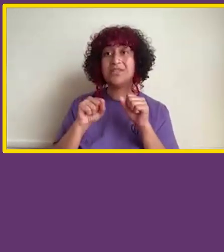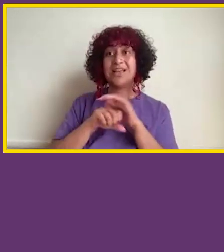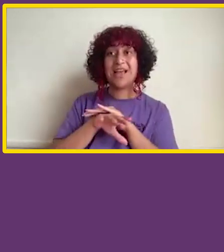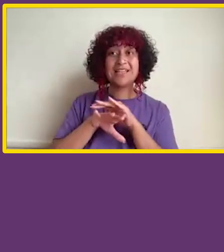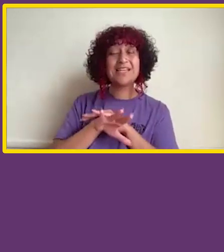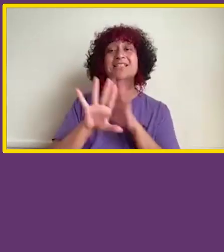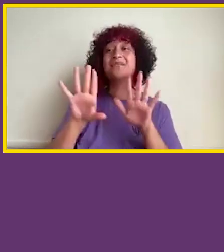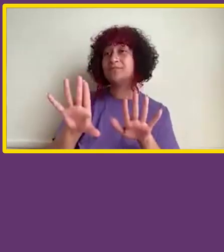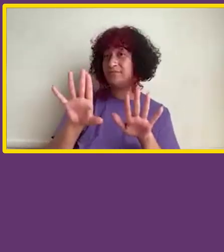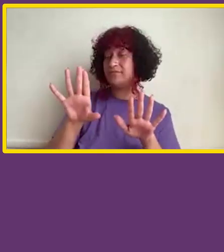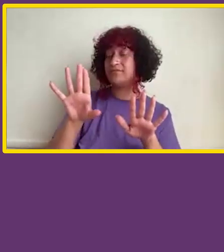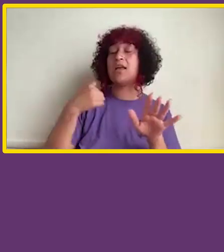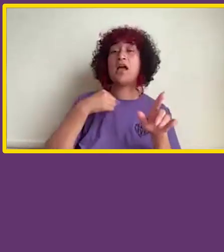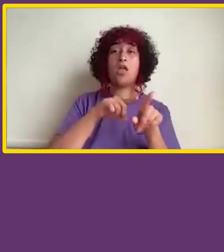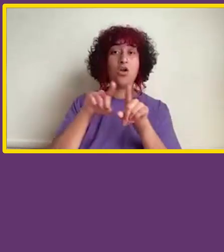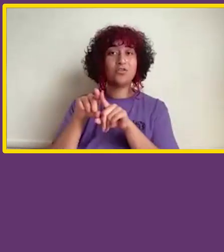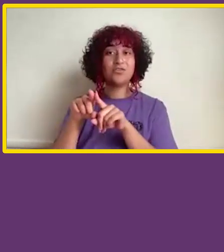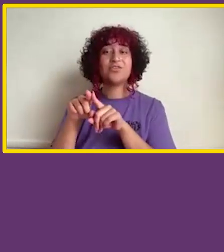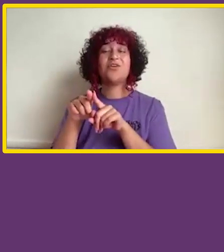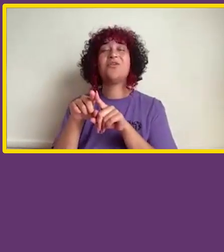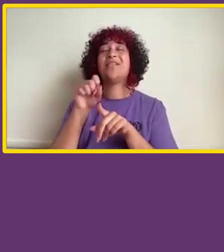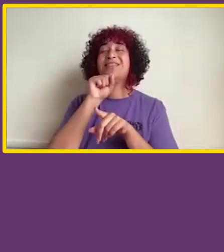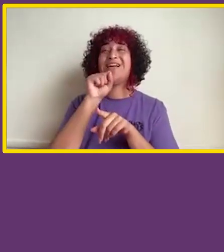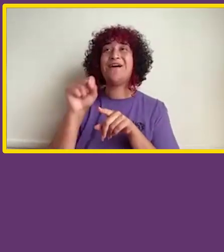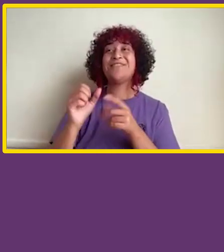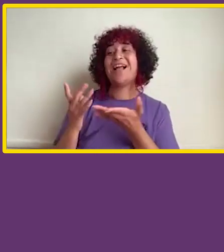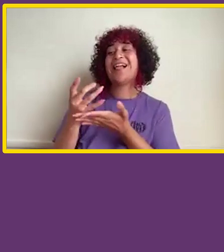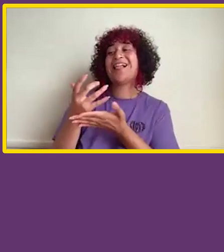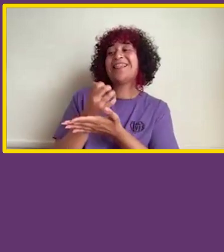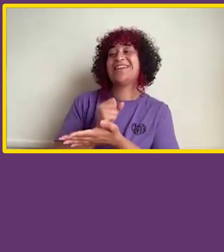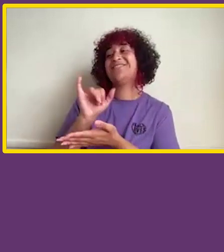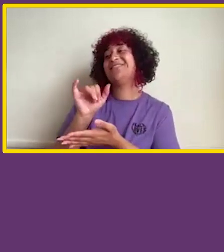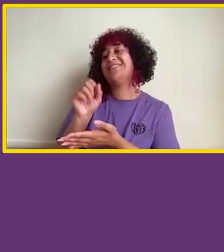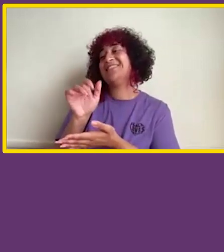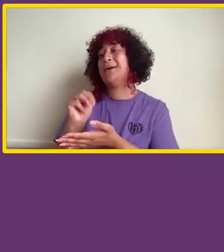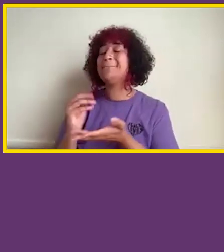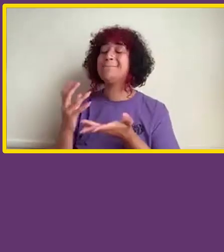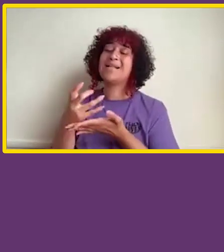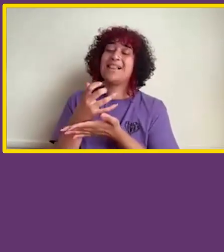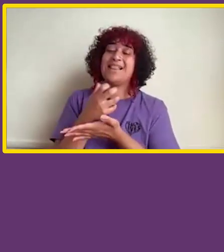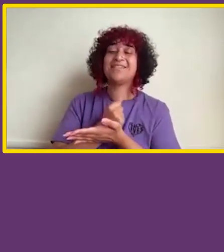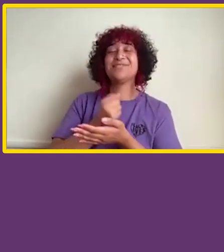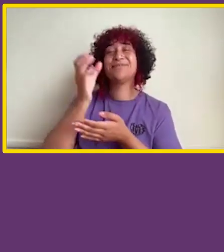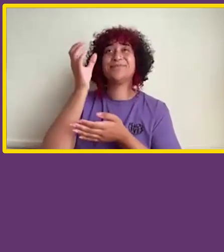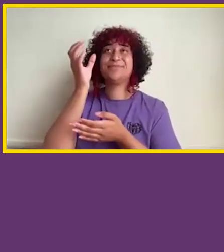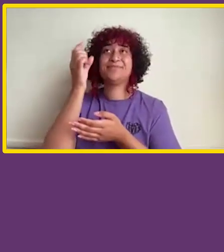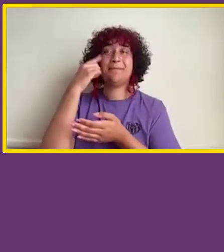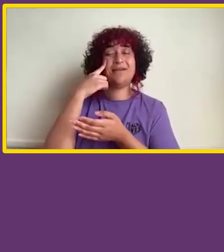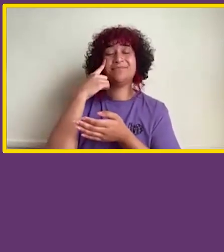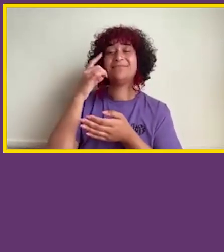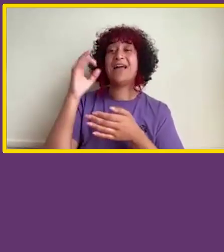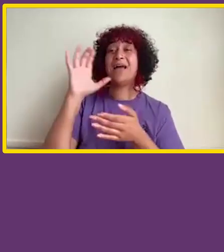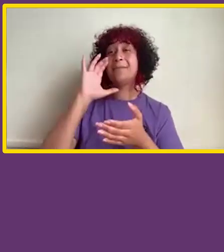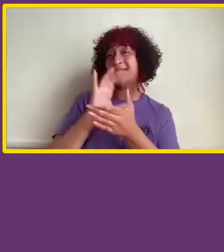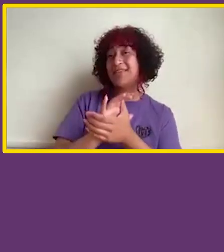However, I also do love the collectivism in the community as well, that I believe that some of